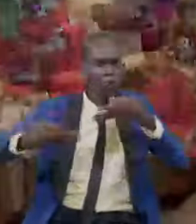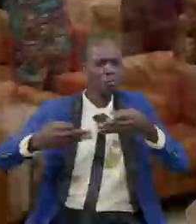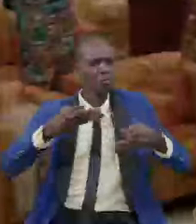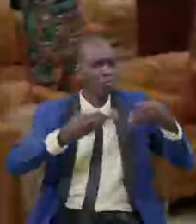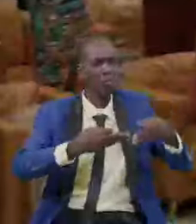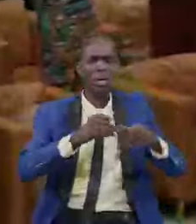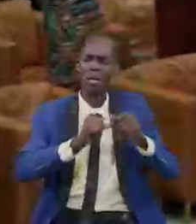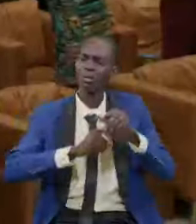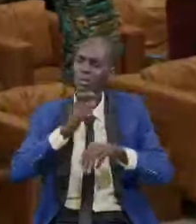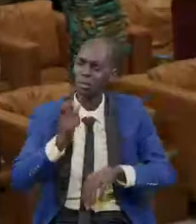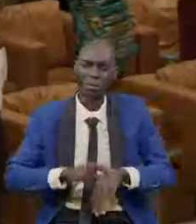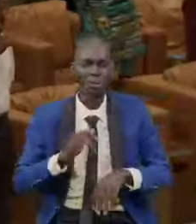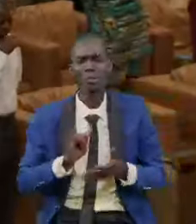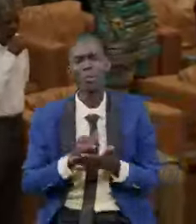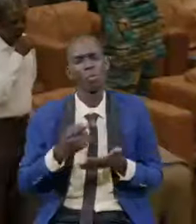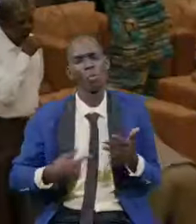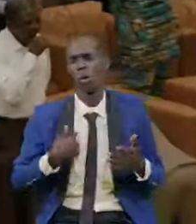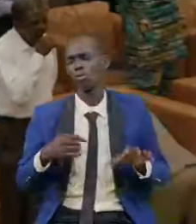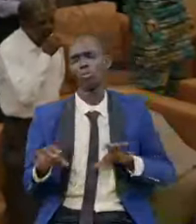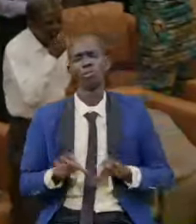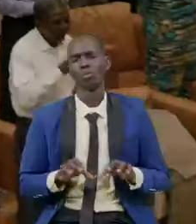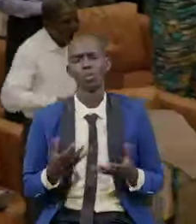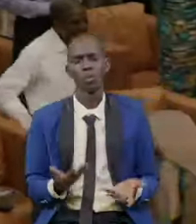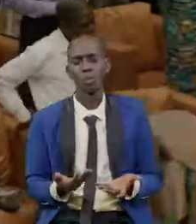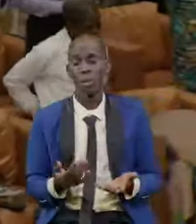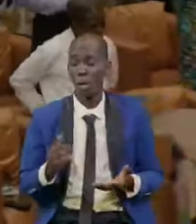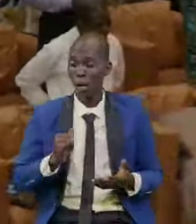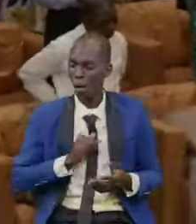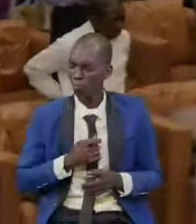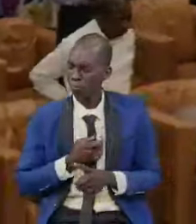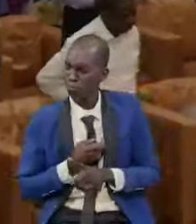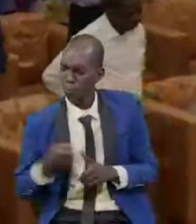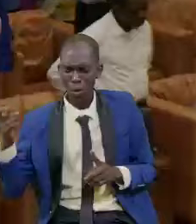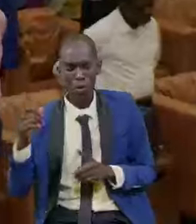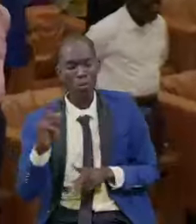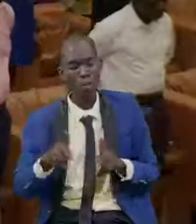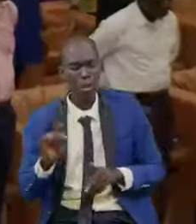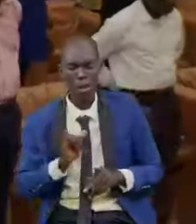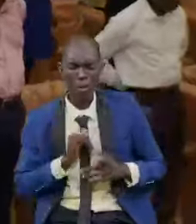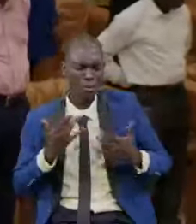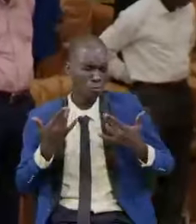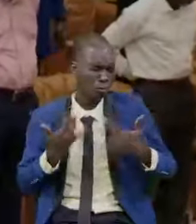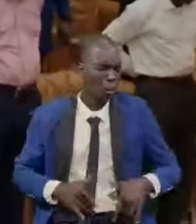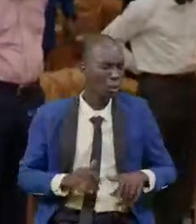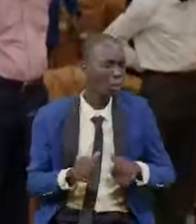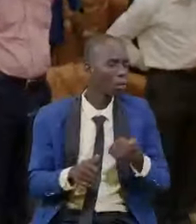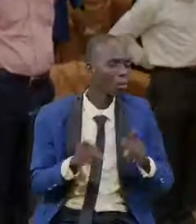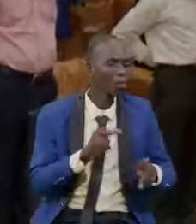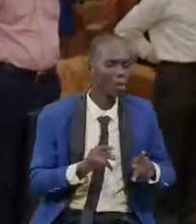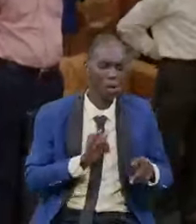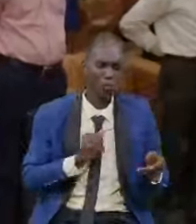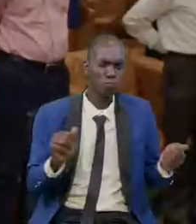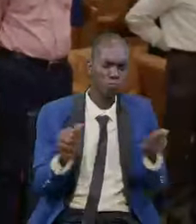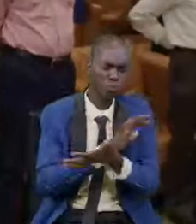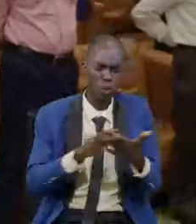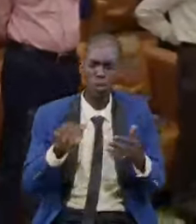judging. How I hurt other people, destroy other people. And the